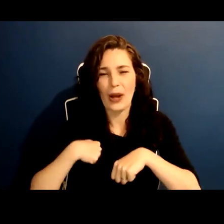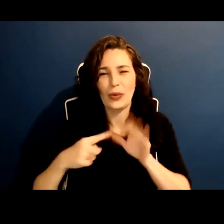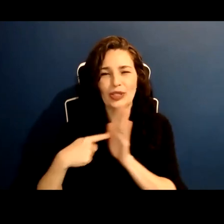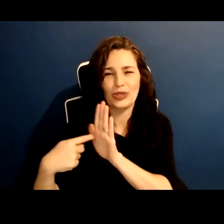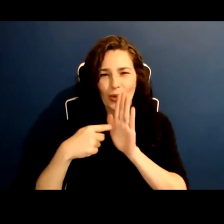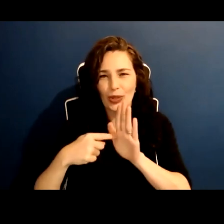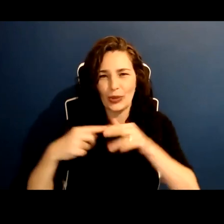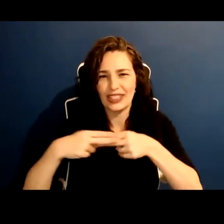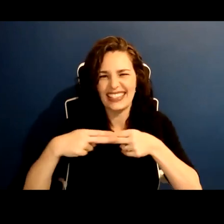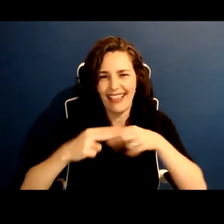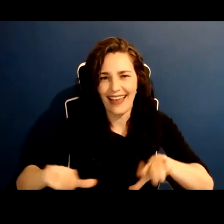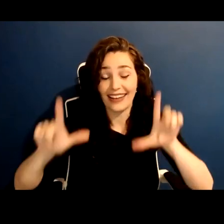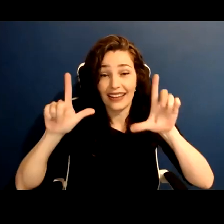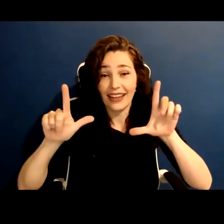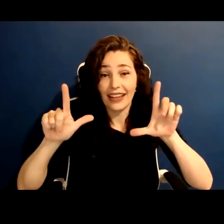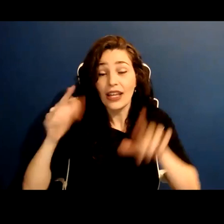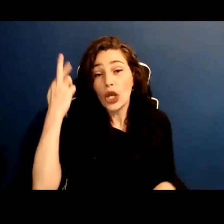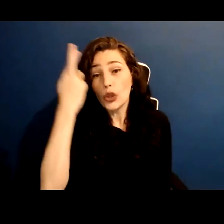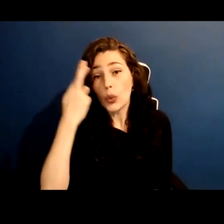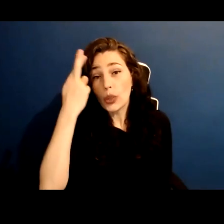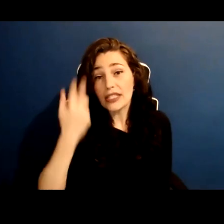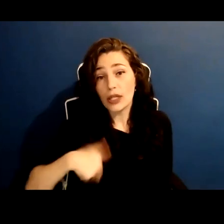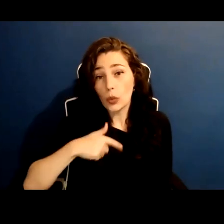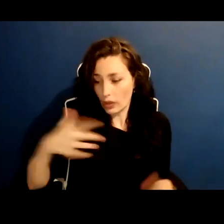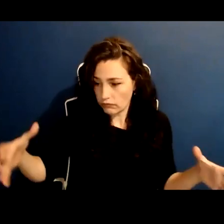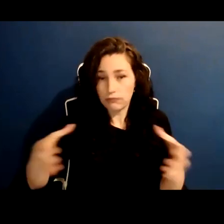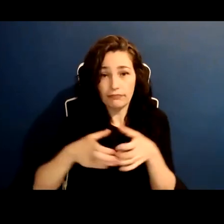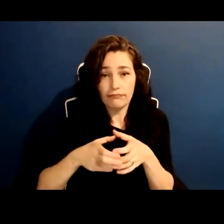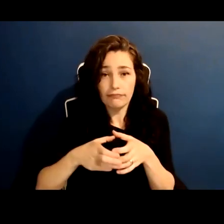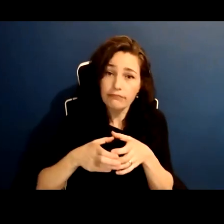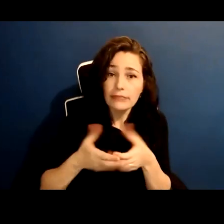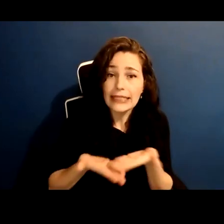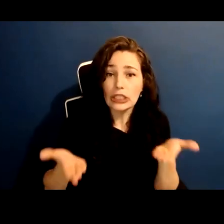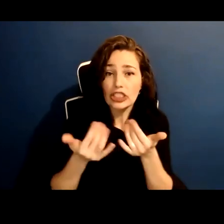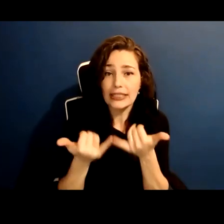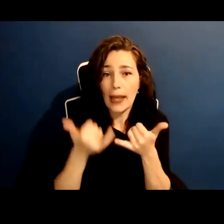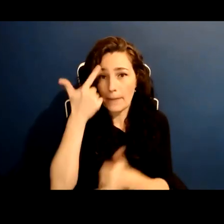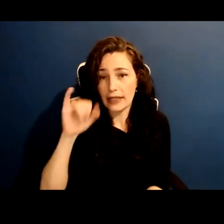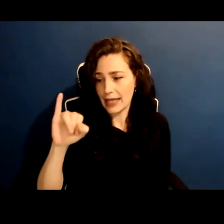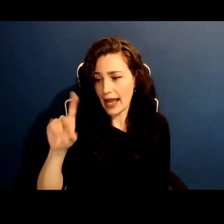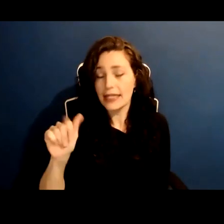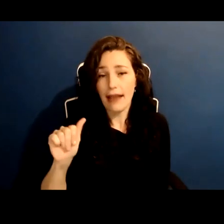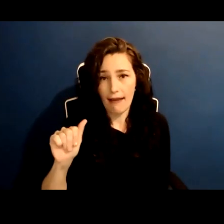today because IDA, the International Documentary Association,